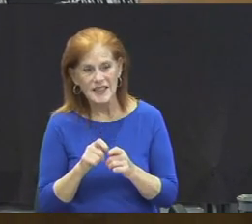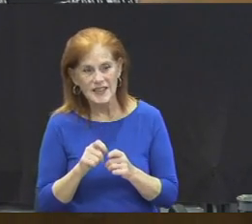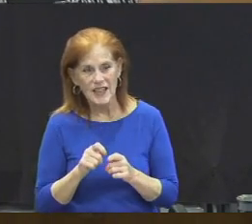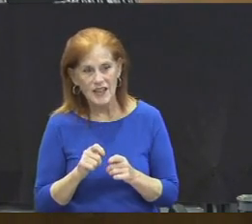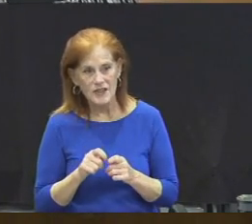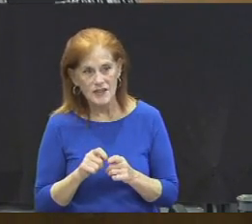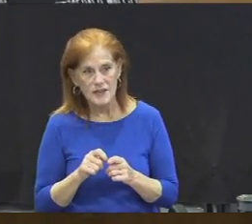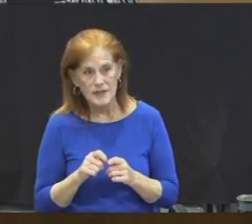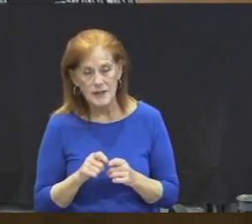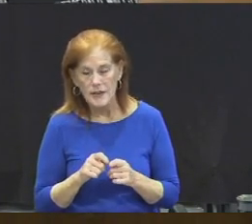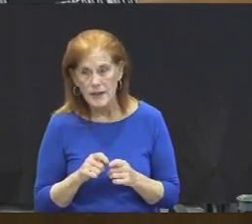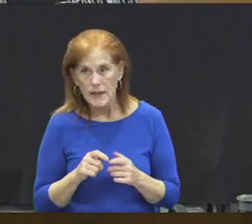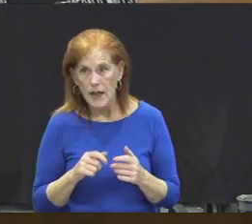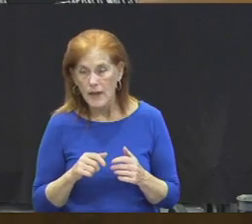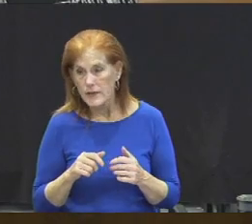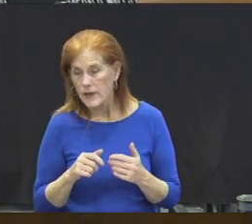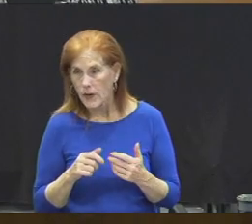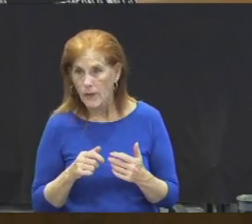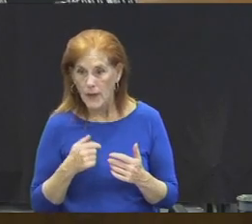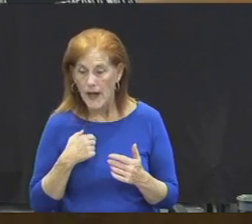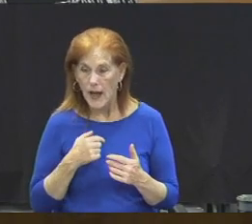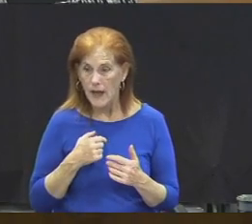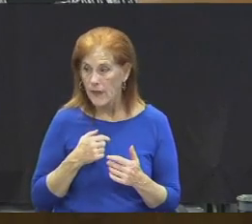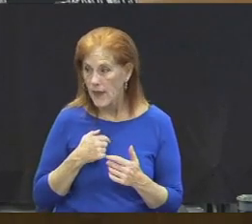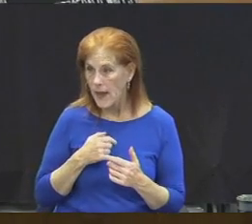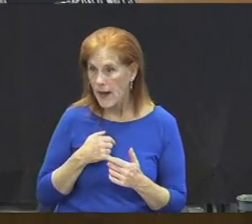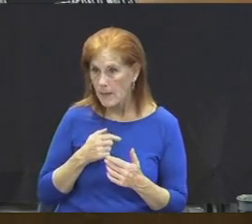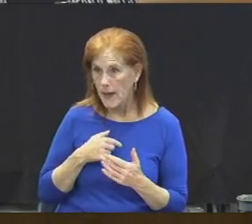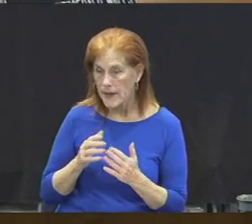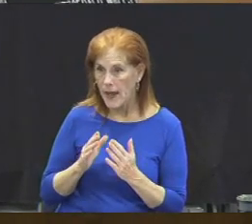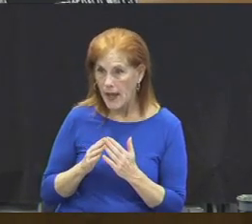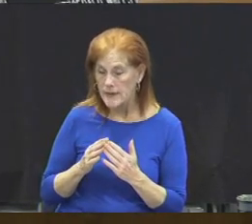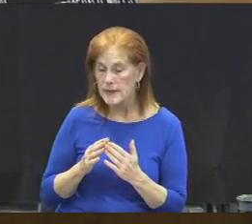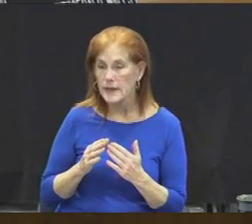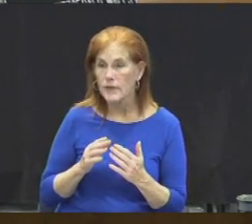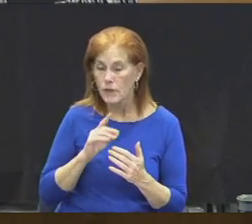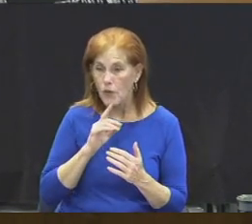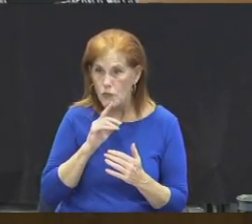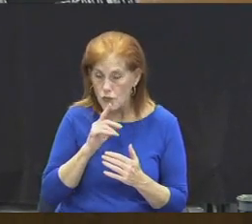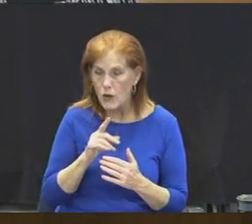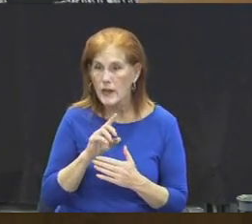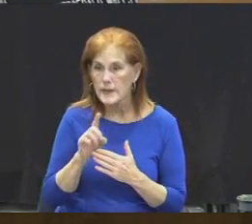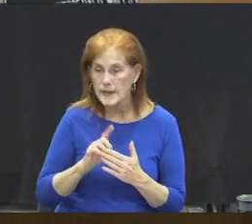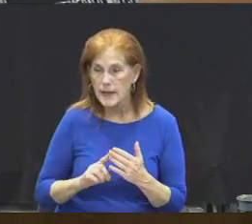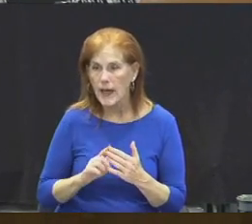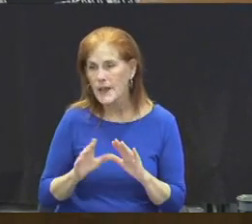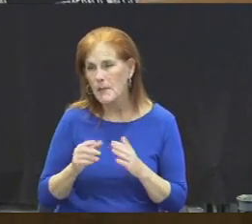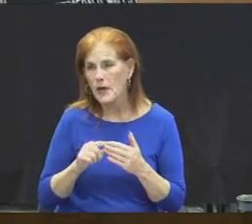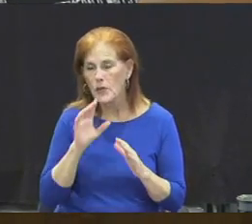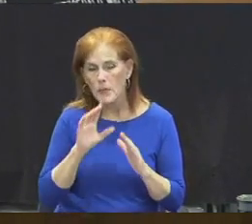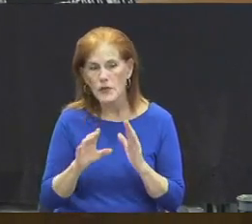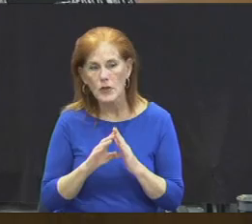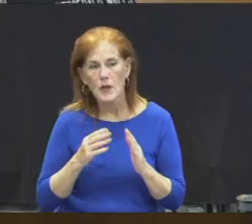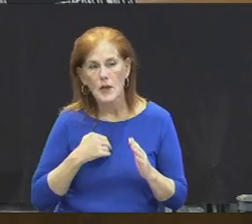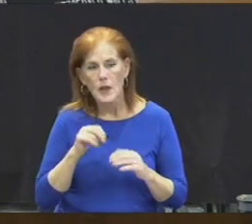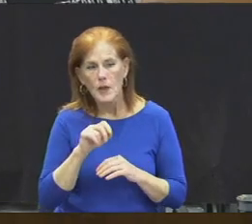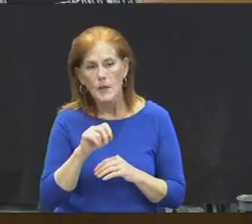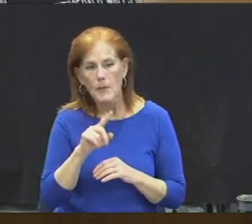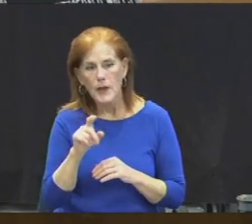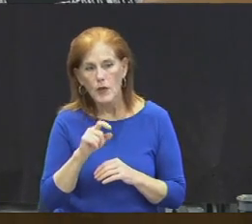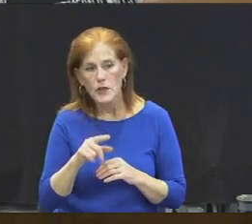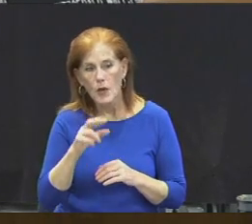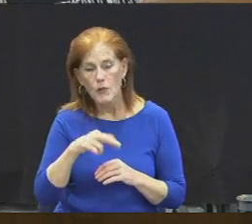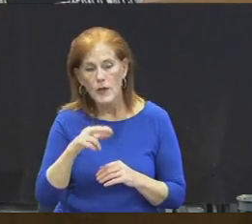than the renderings, and just let us know that. Sure. One of my questions around the restrooms that are up by